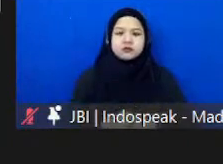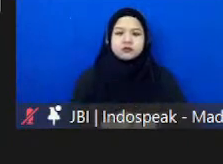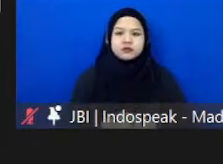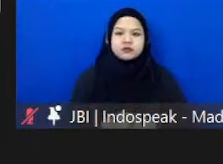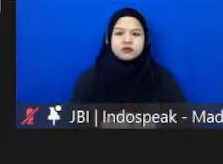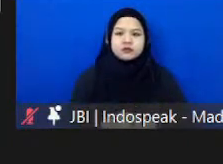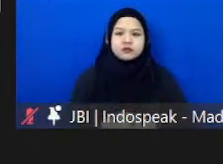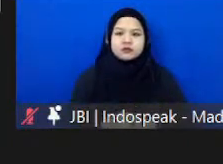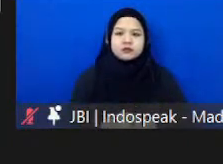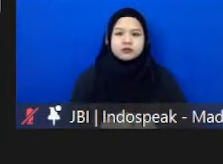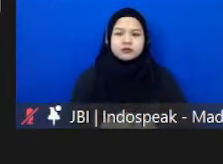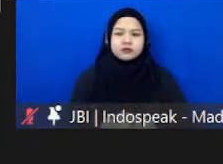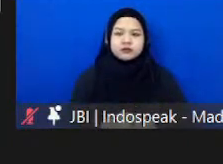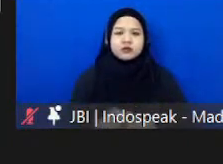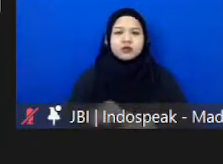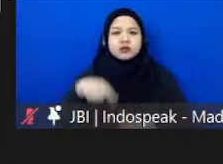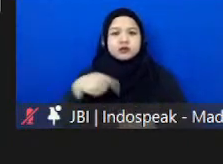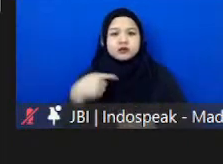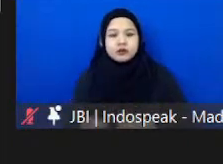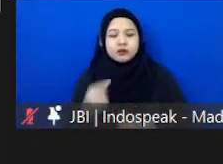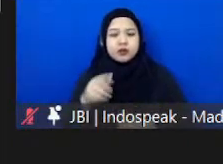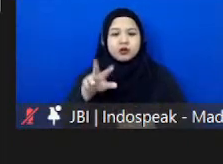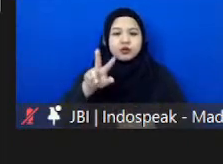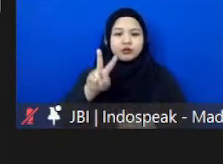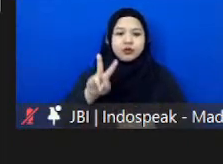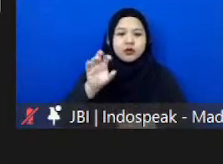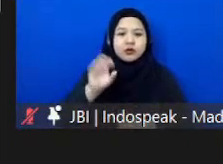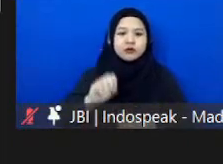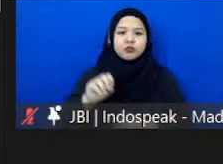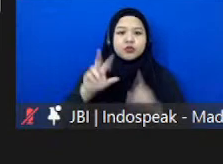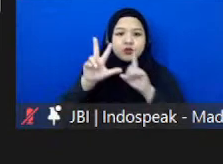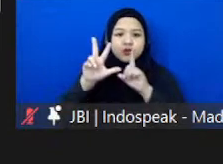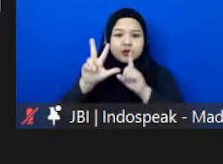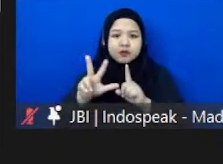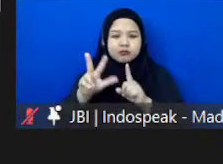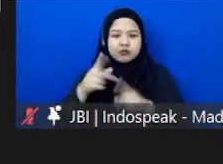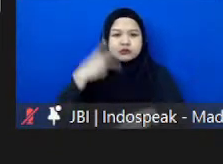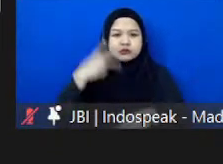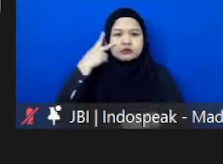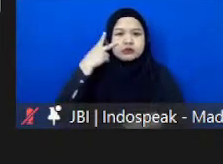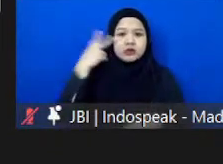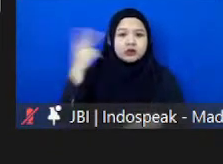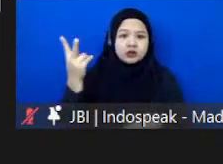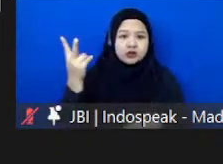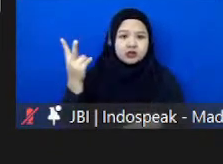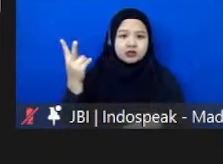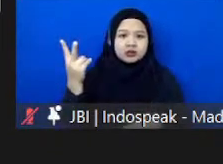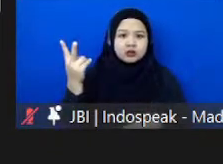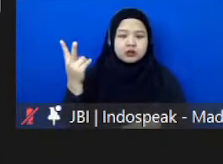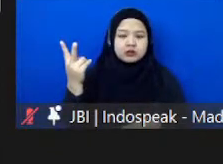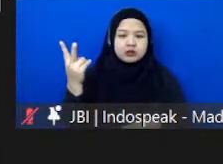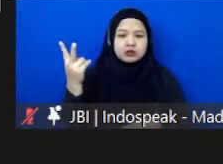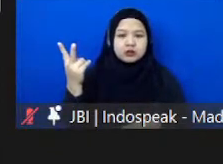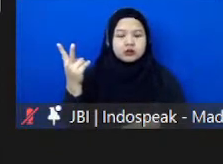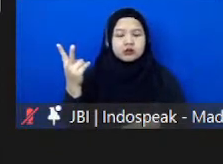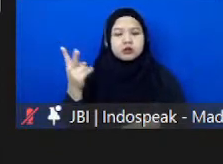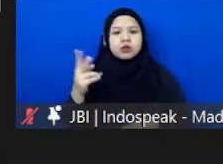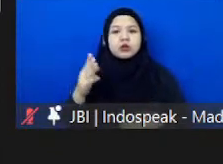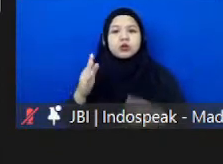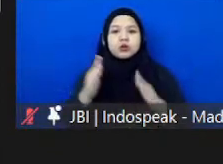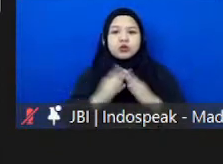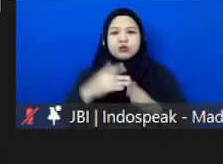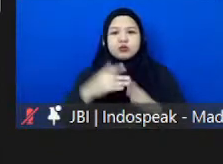even in 2018, we can see that the public hospital